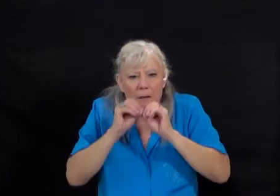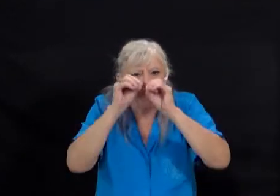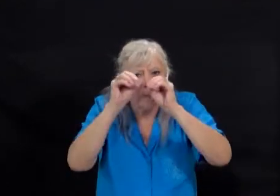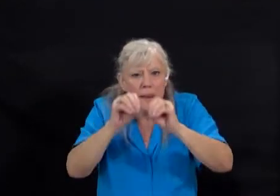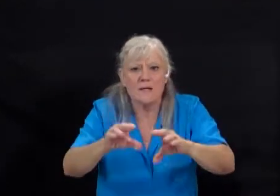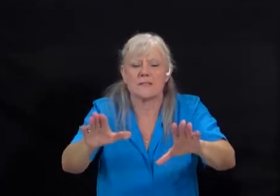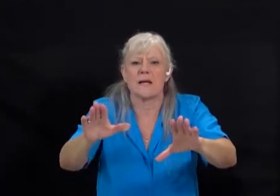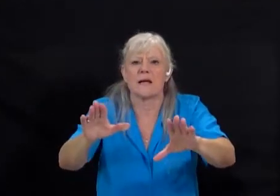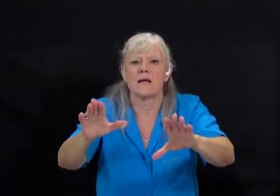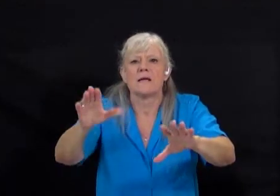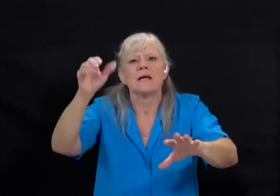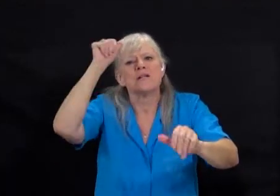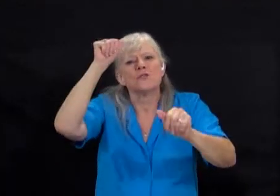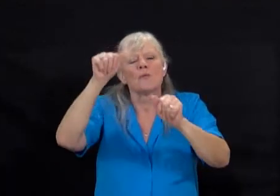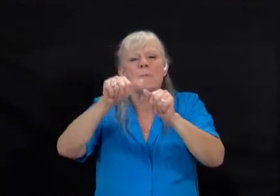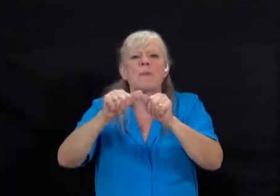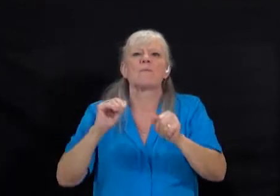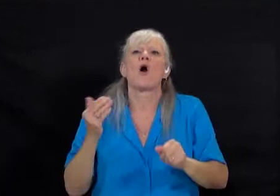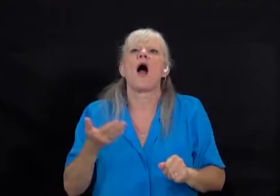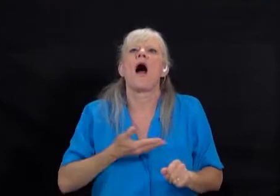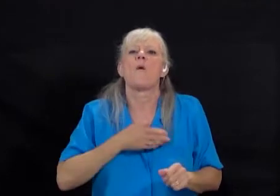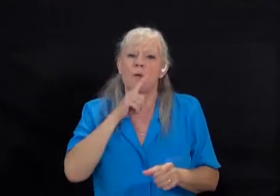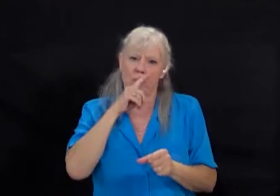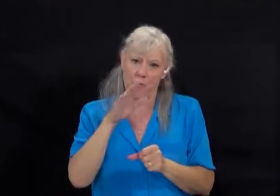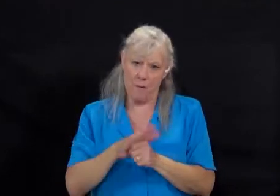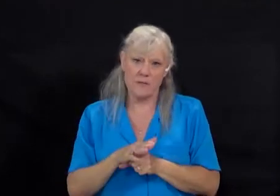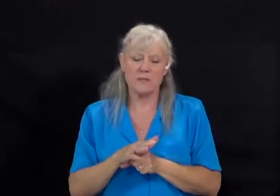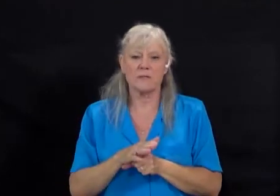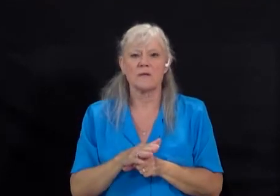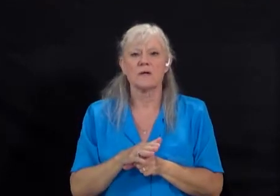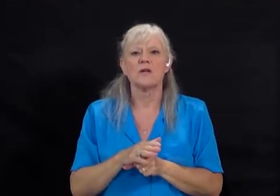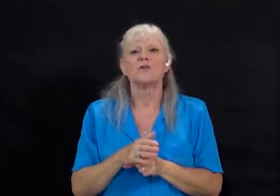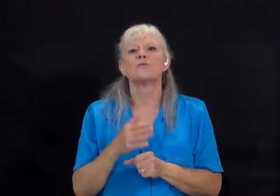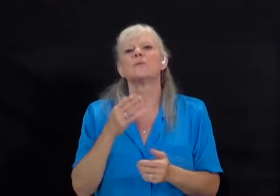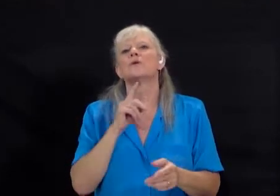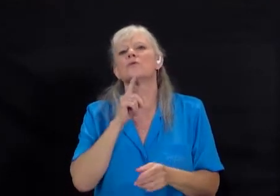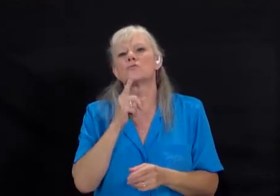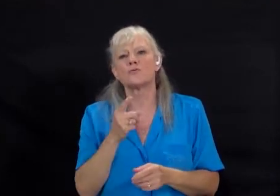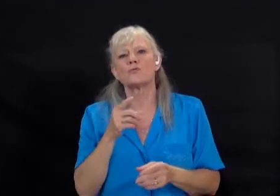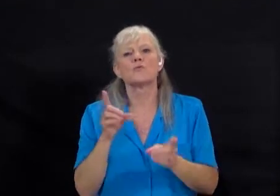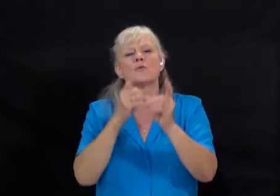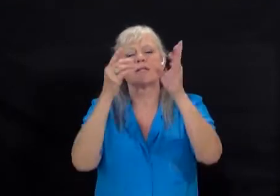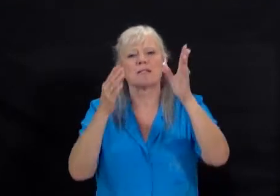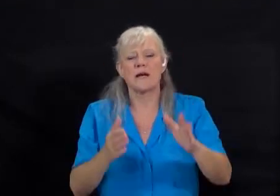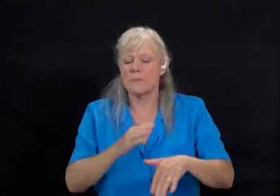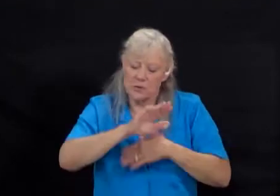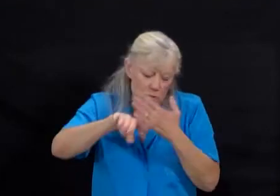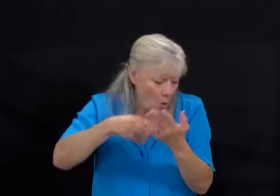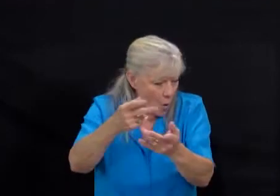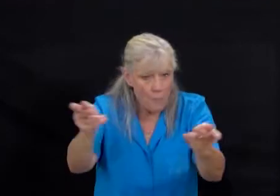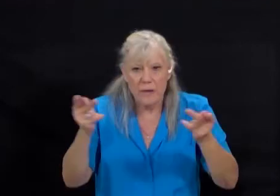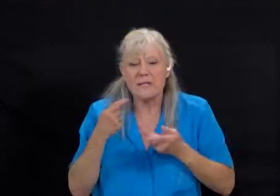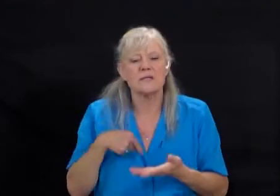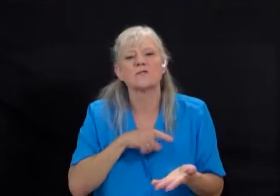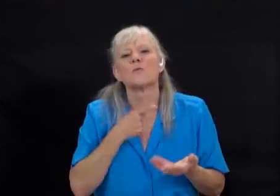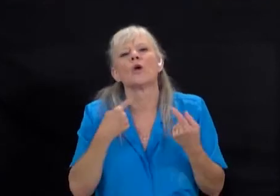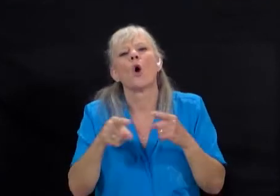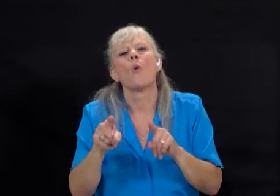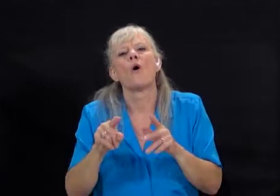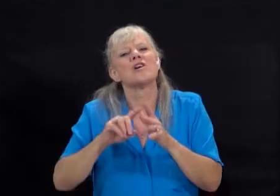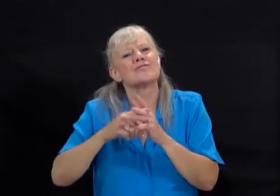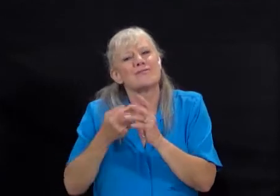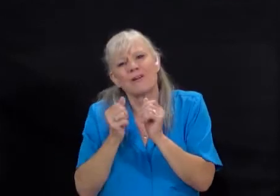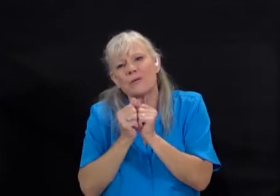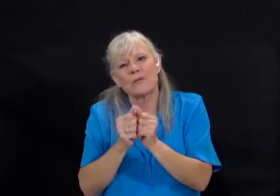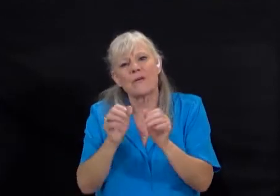let's renew our commitment to be true disciples everywhere we go. beginning with our